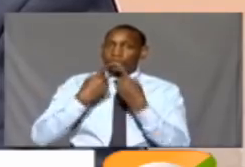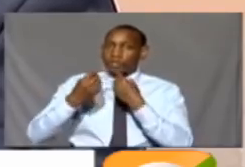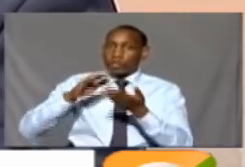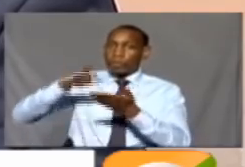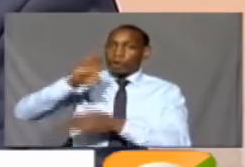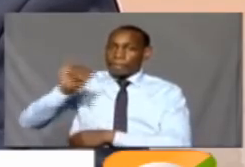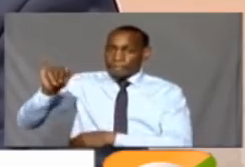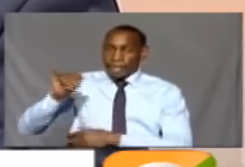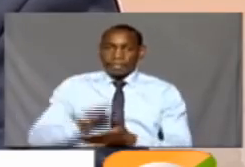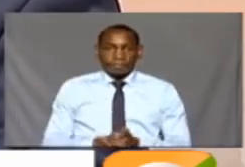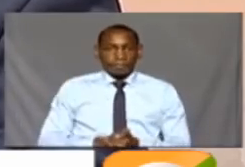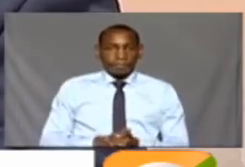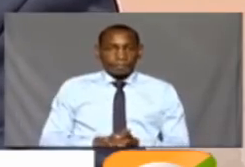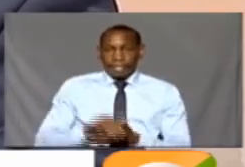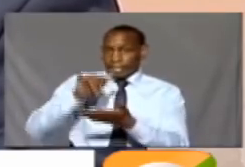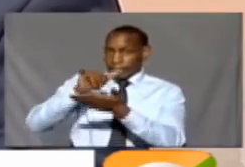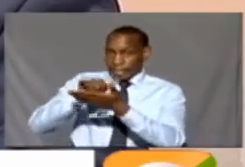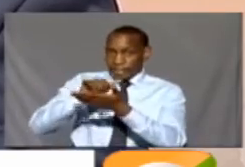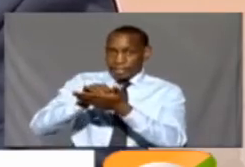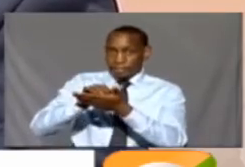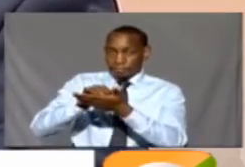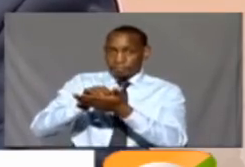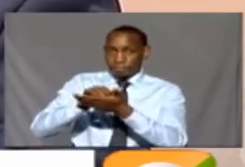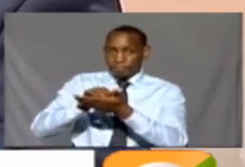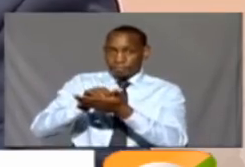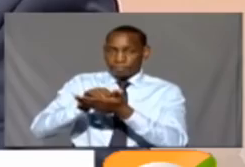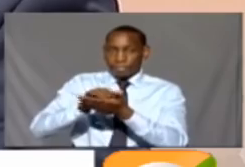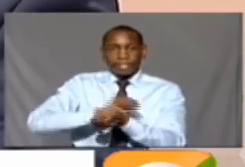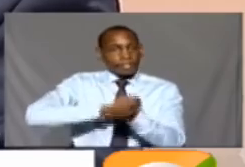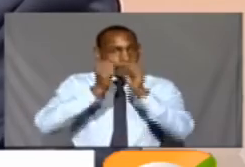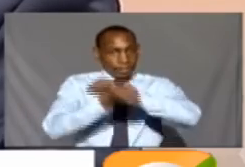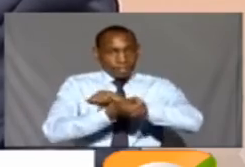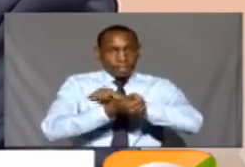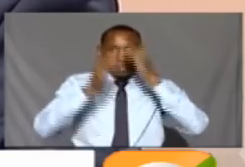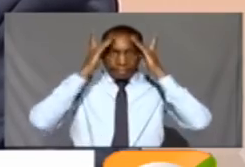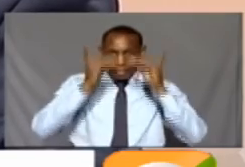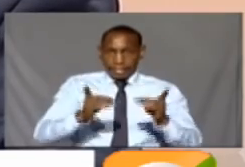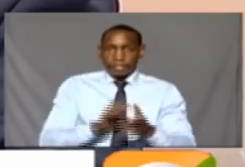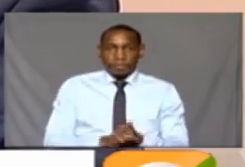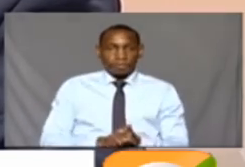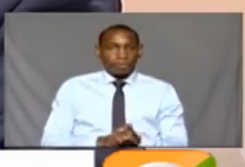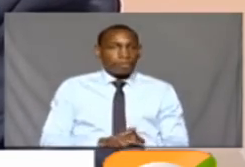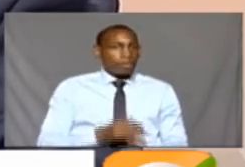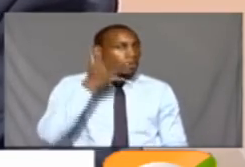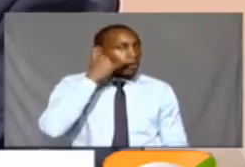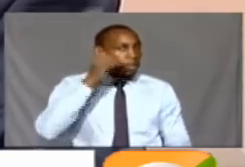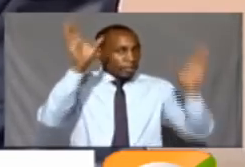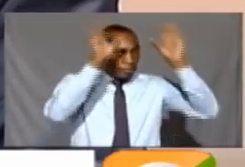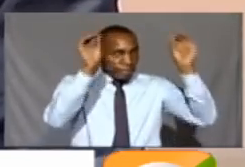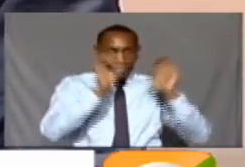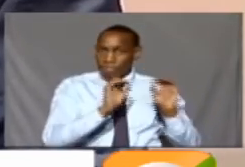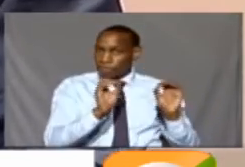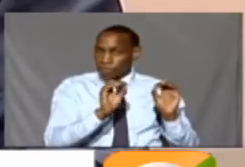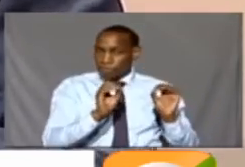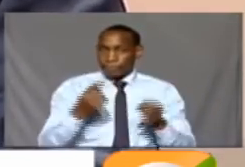what framed your decision making. That informed our change of mind. Not a number call two, from the president. Number two,